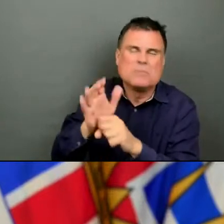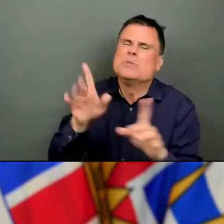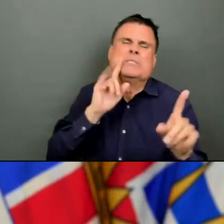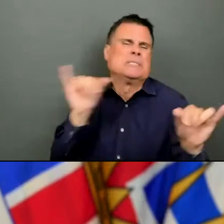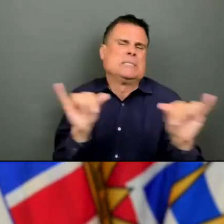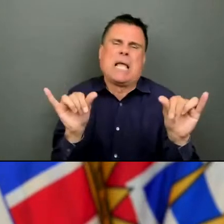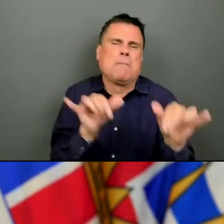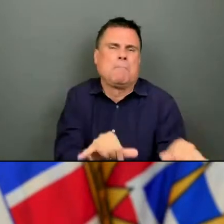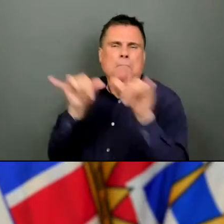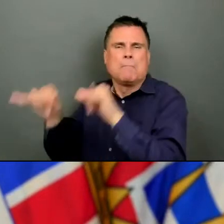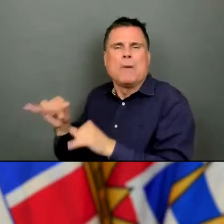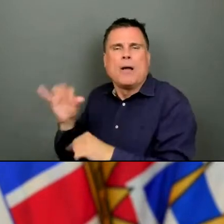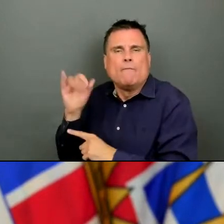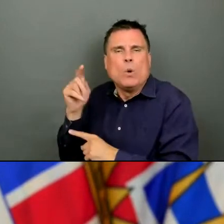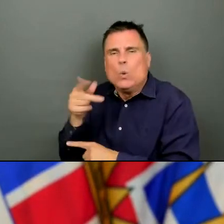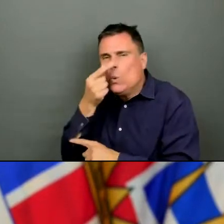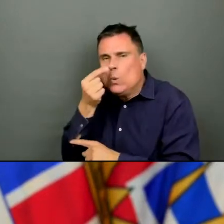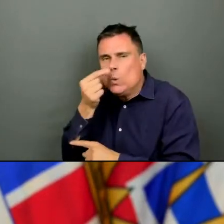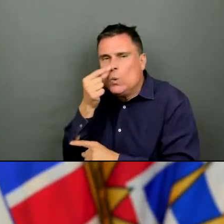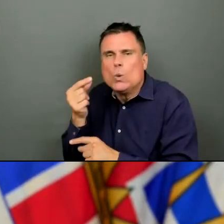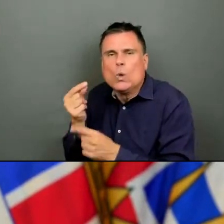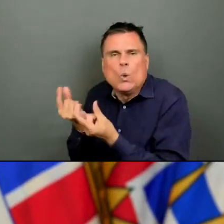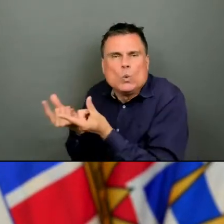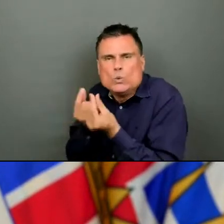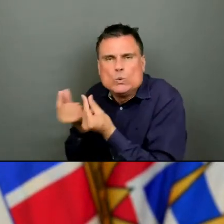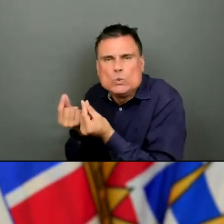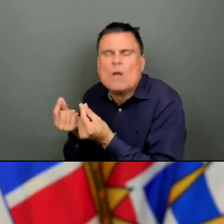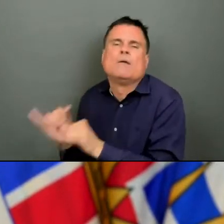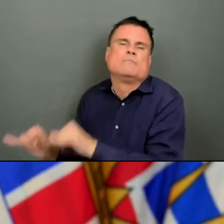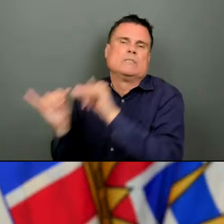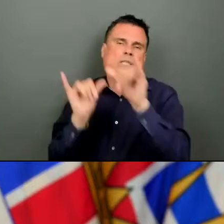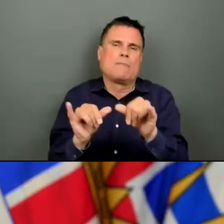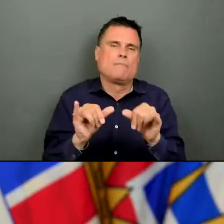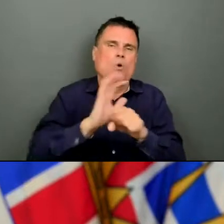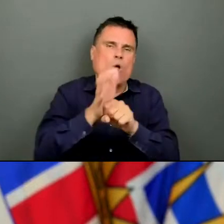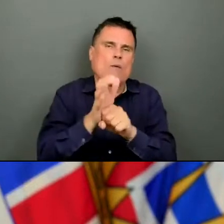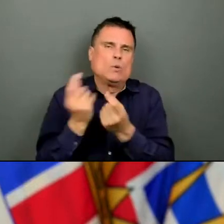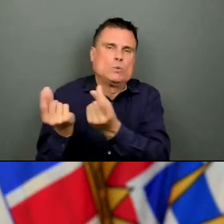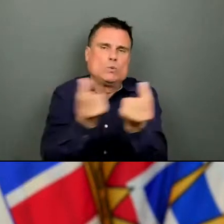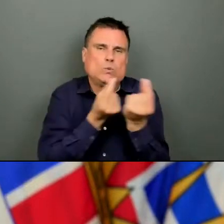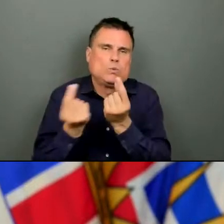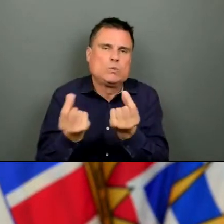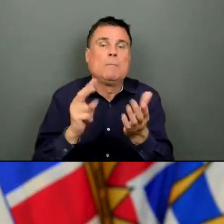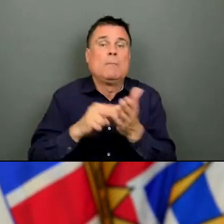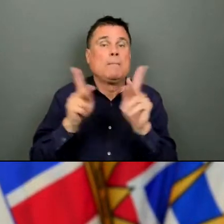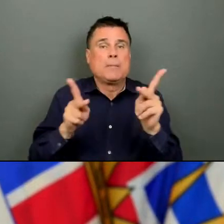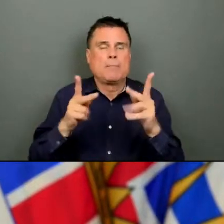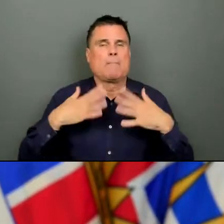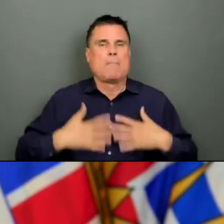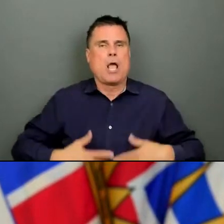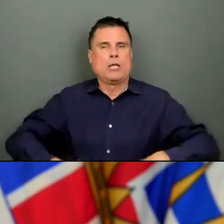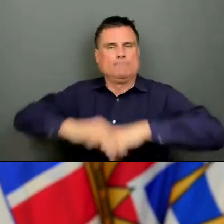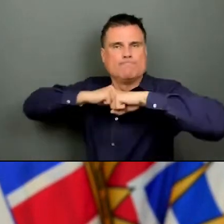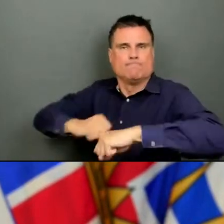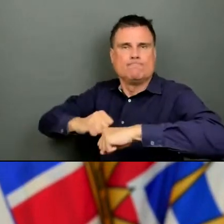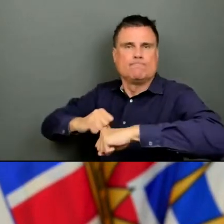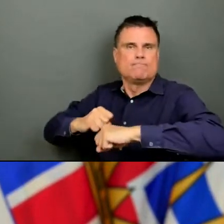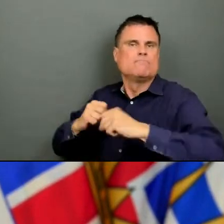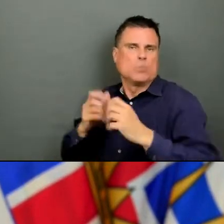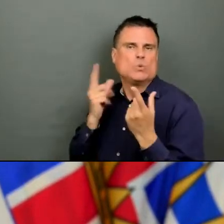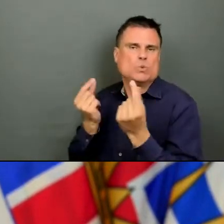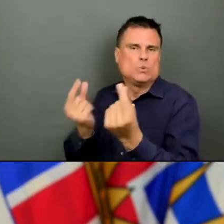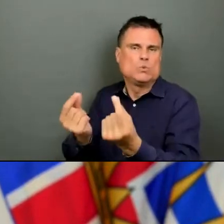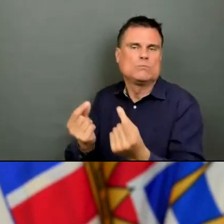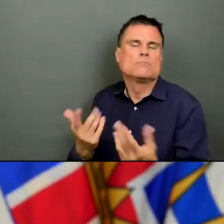every year. And then people need to take certain measures to protect themselves and to get tested and things like